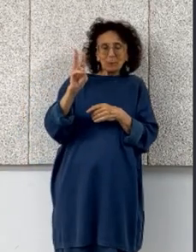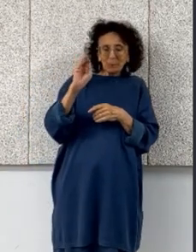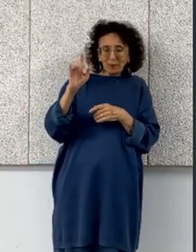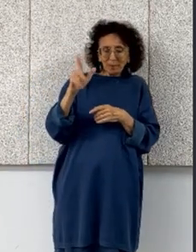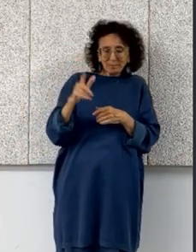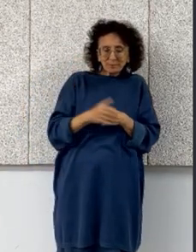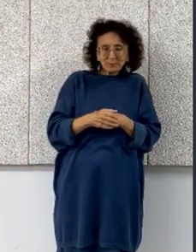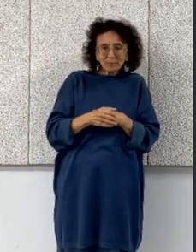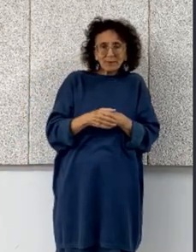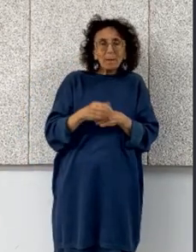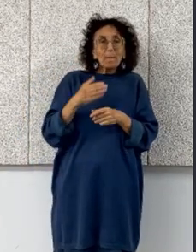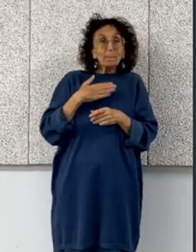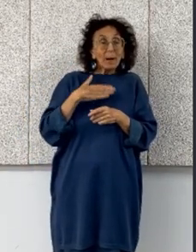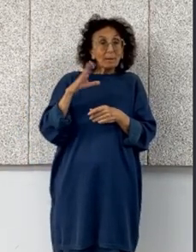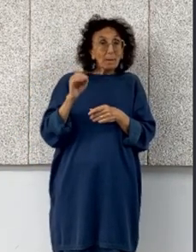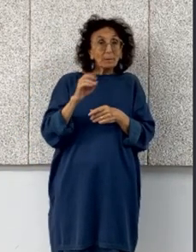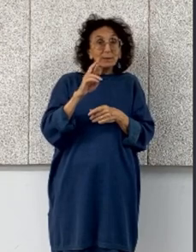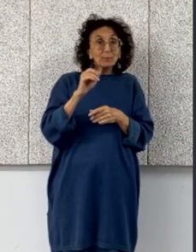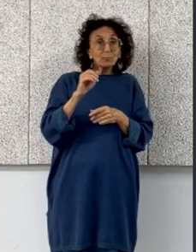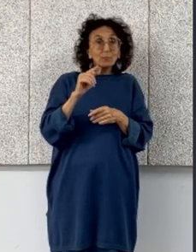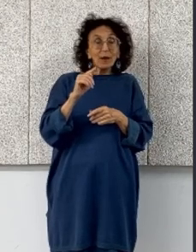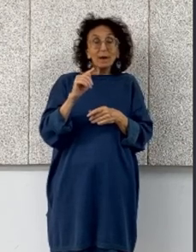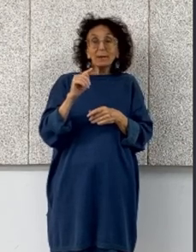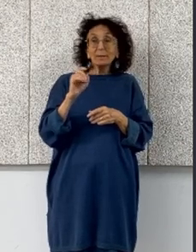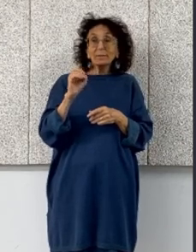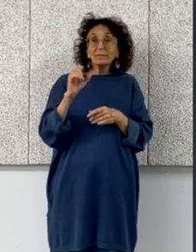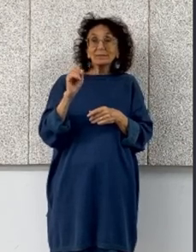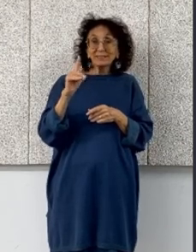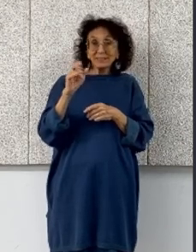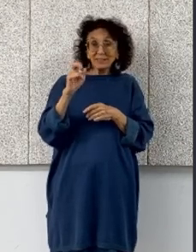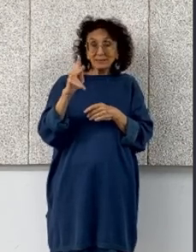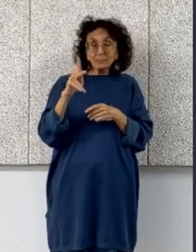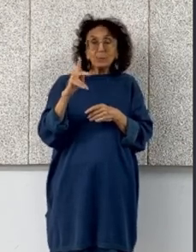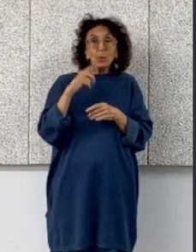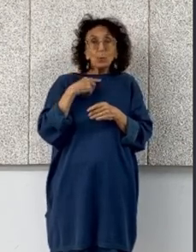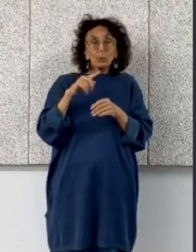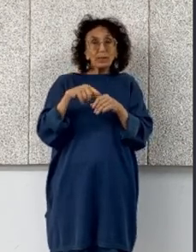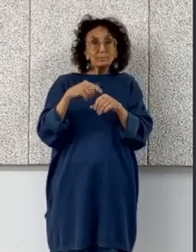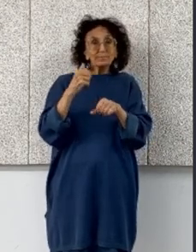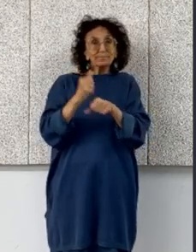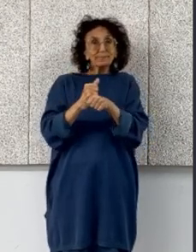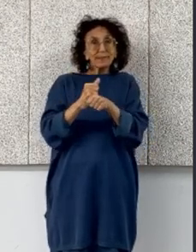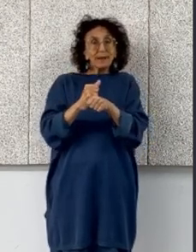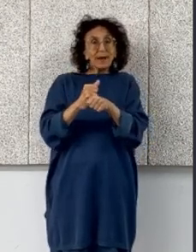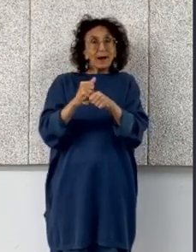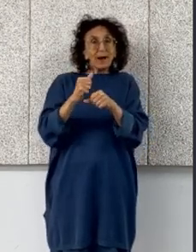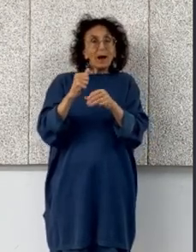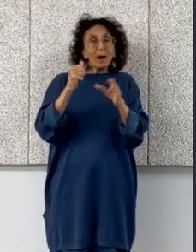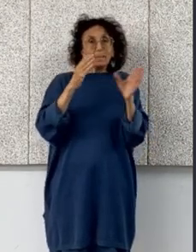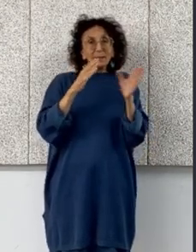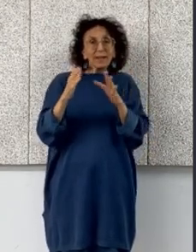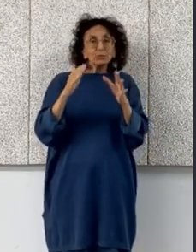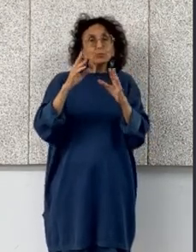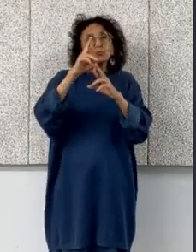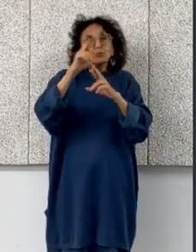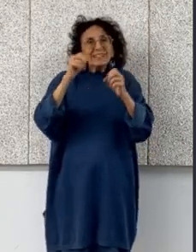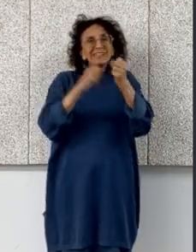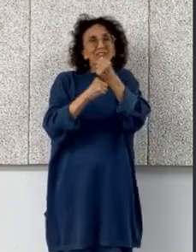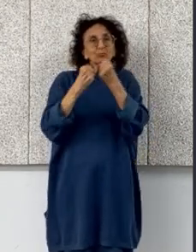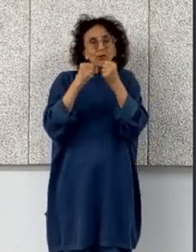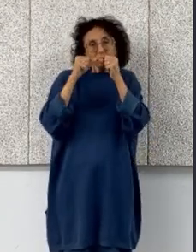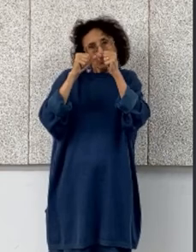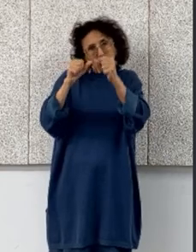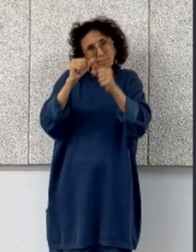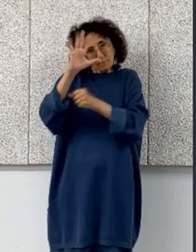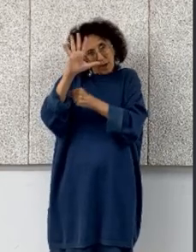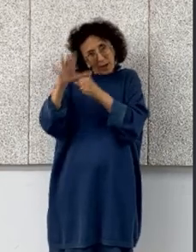Rattlestick is beginning sort of 5-year artistic restructuring this coming